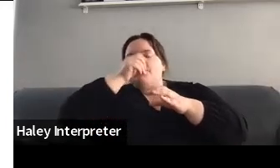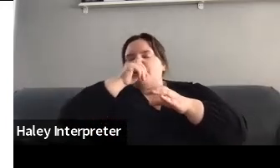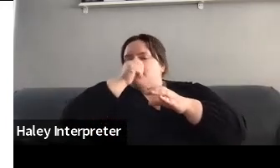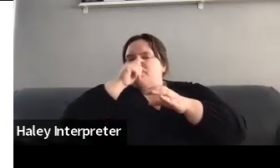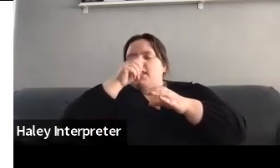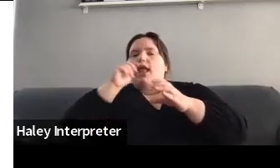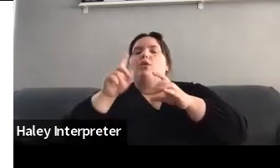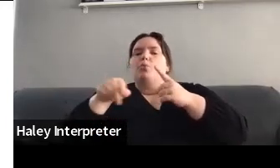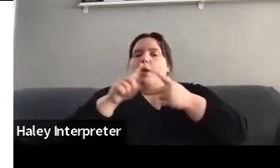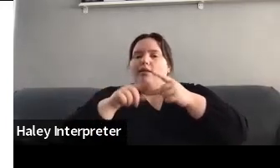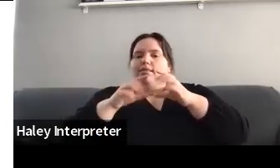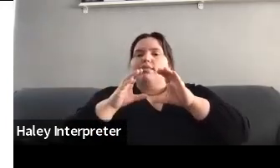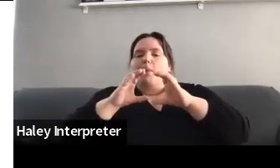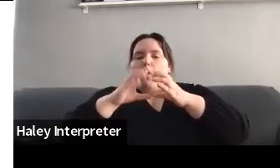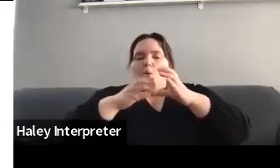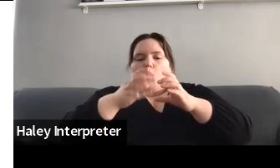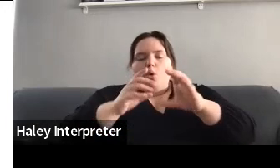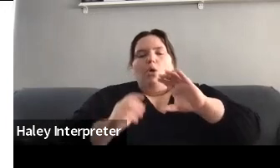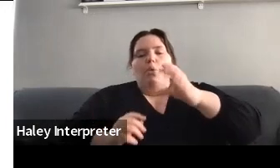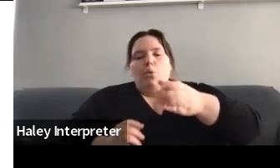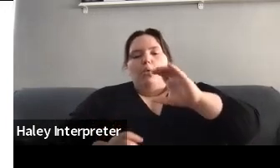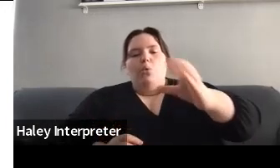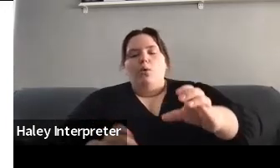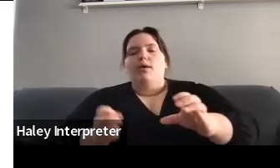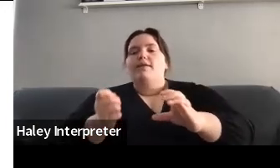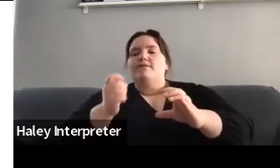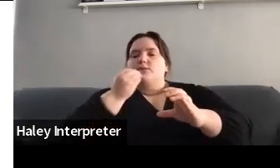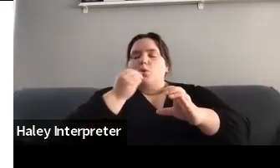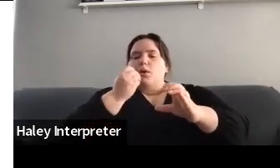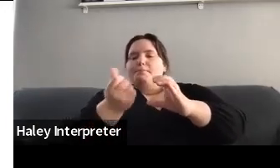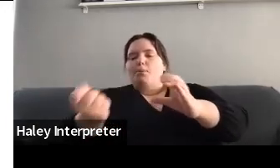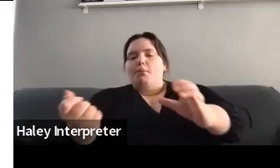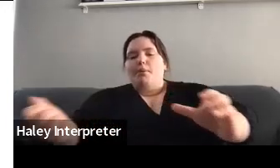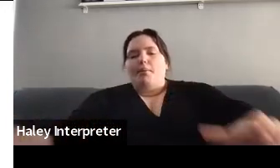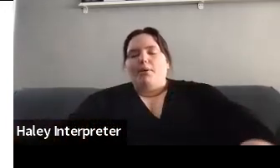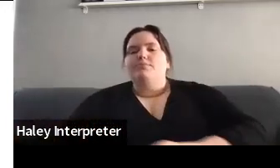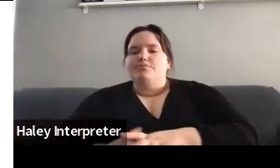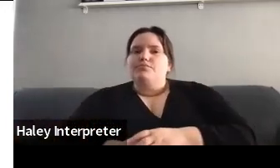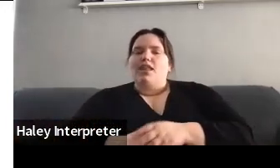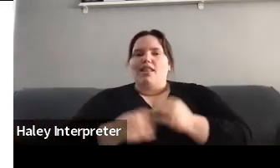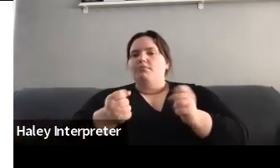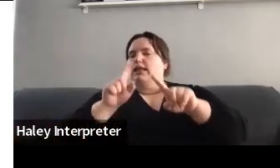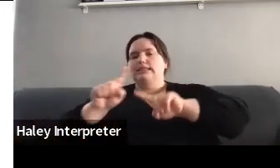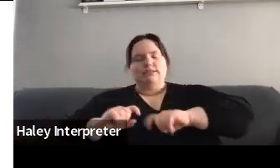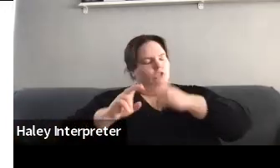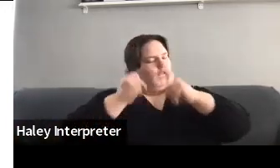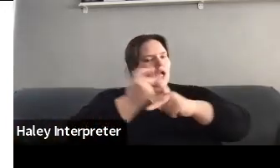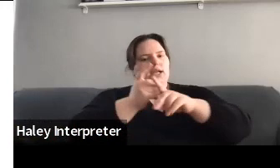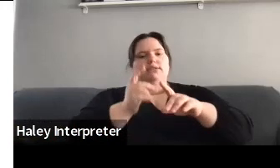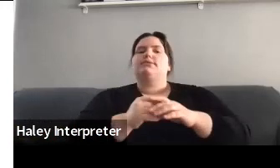independent play. So lots of cool stuff in terms of interactive toys and puzzles for